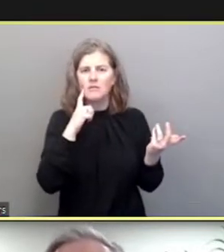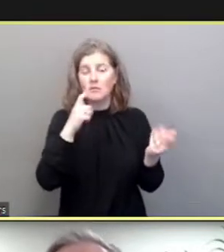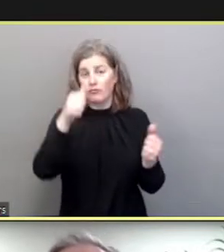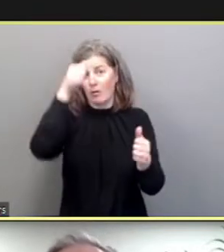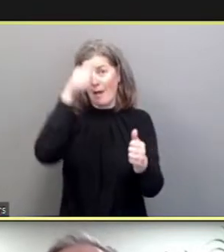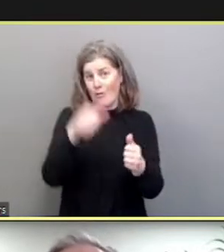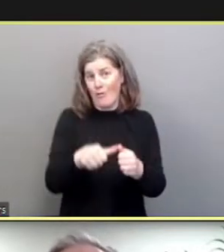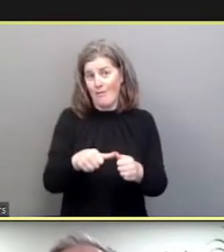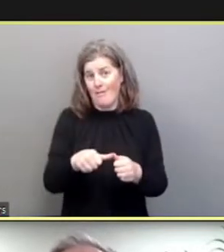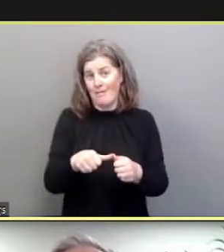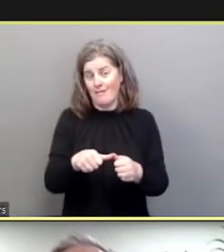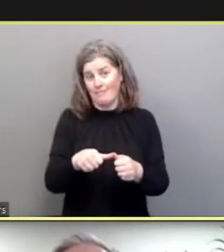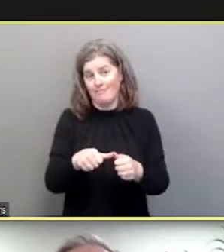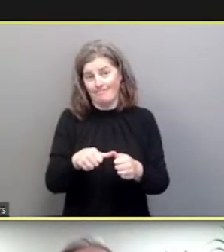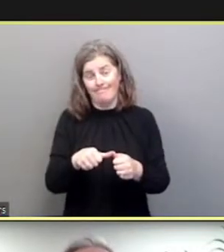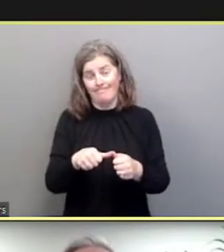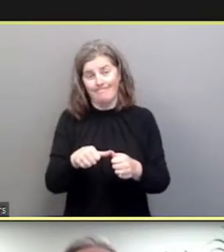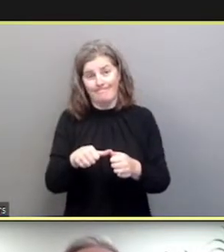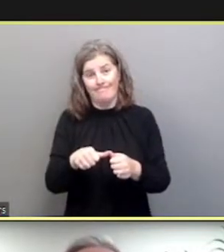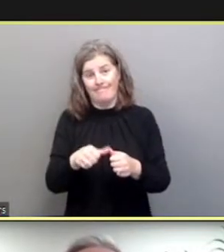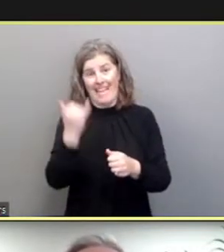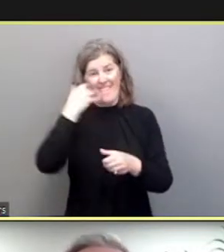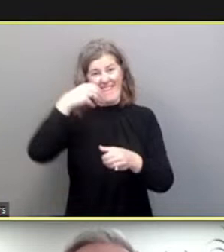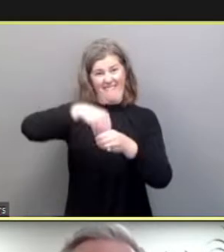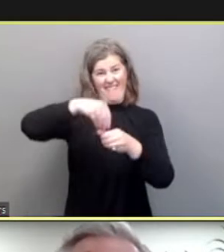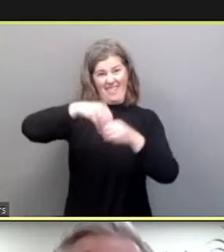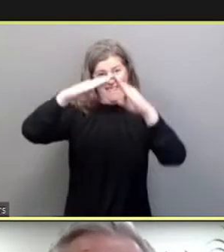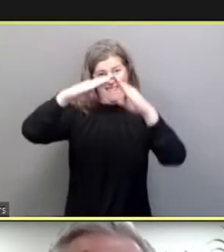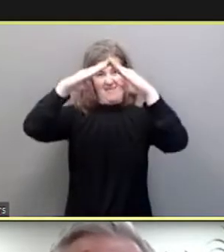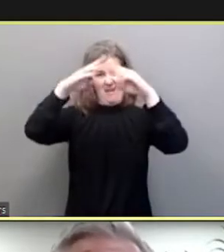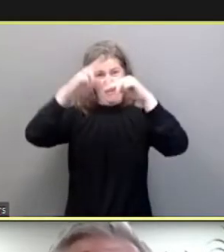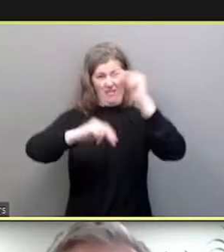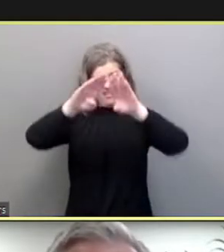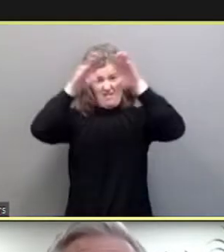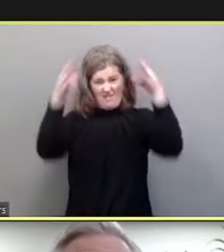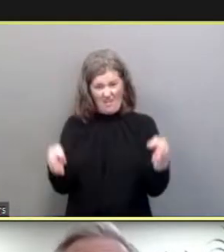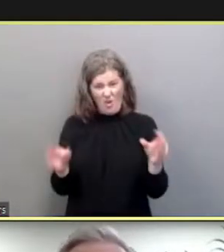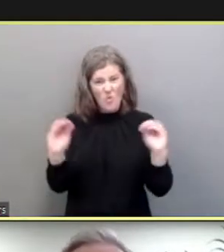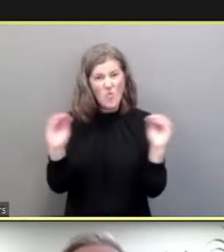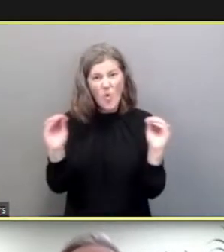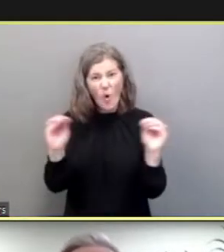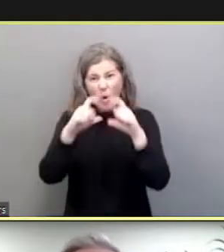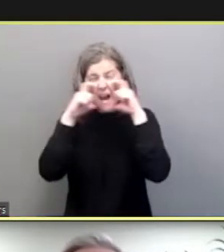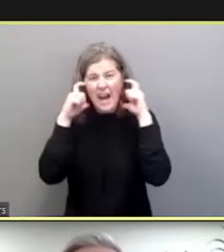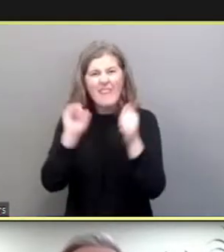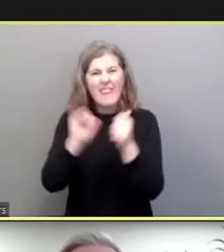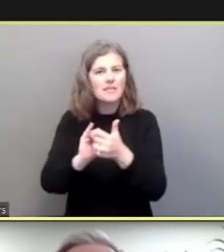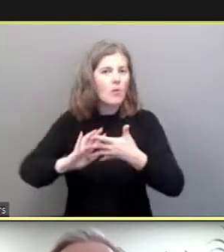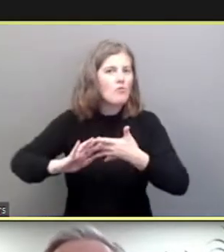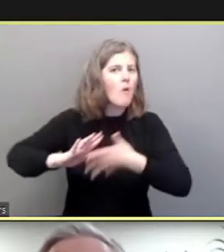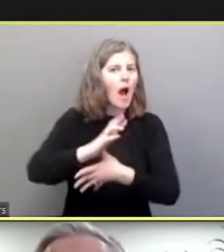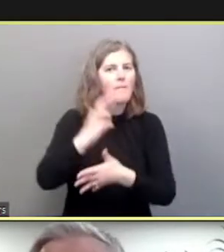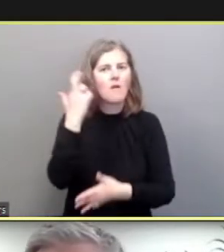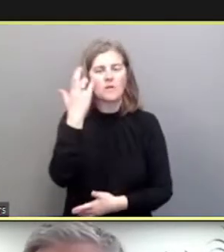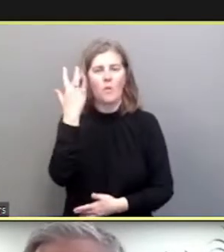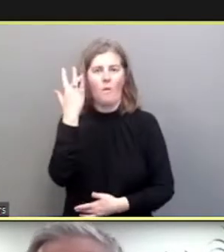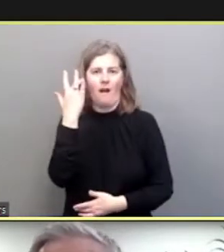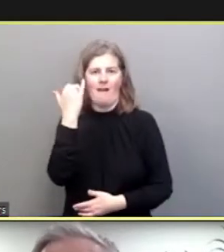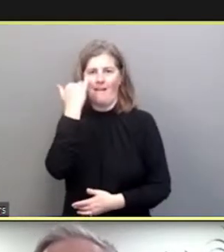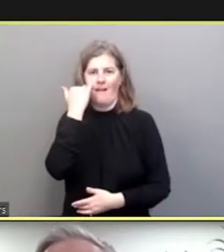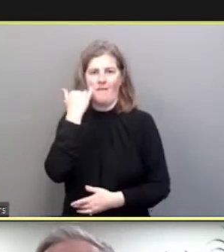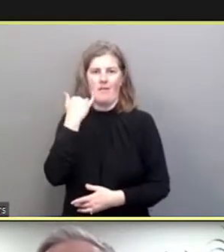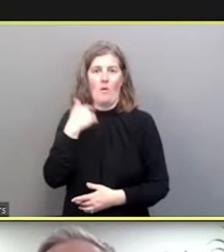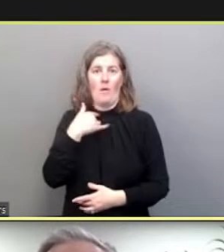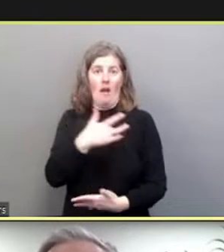remember that being inside without a mask is a primary reason why, if one of us has a